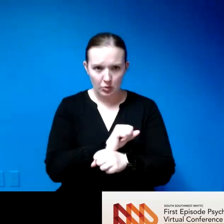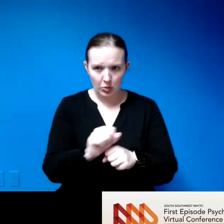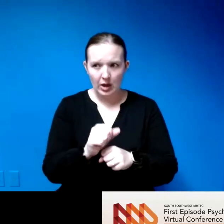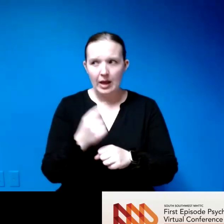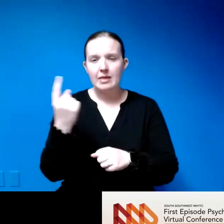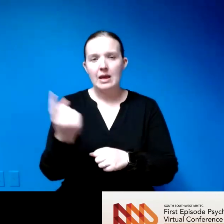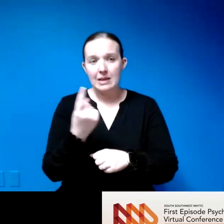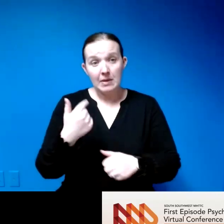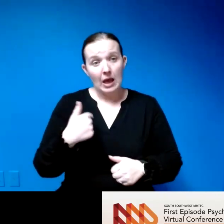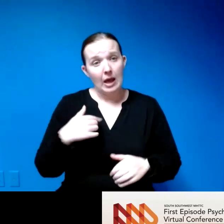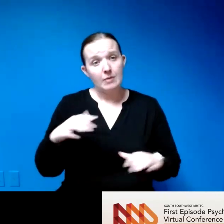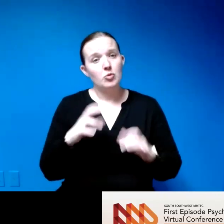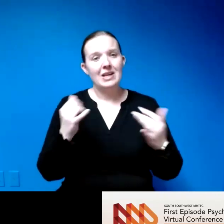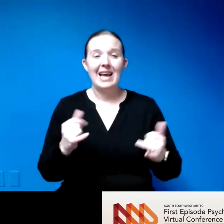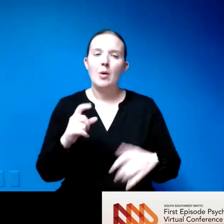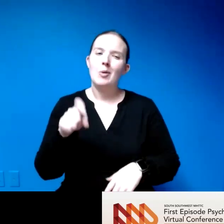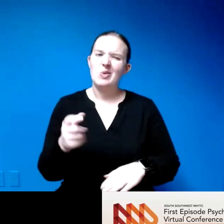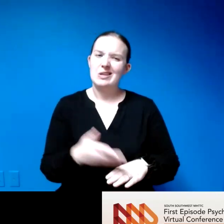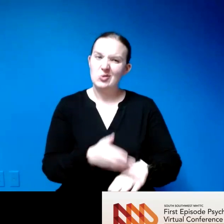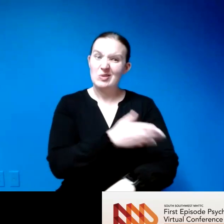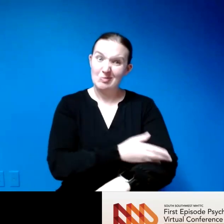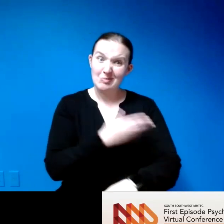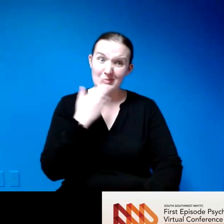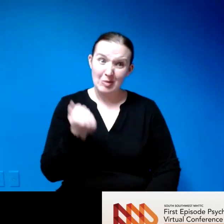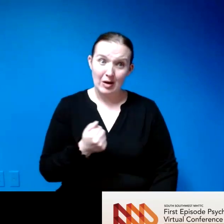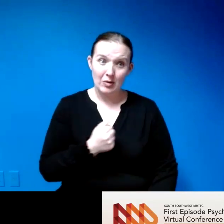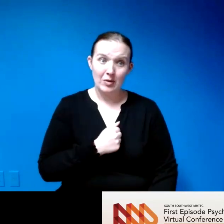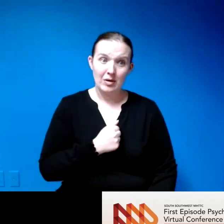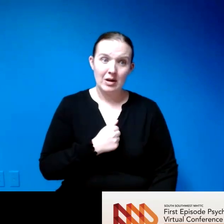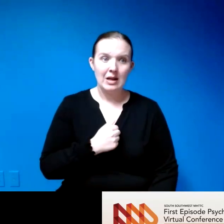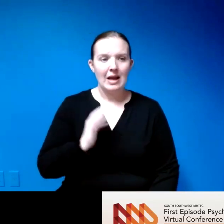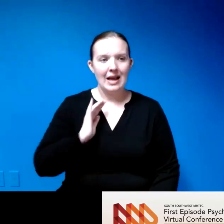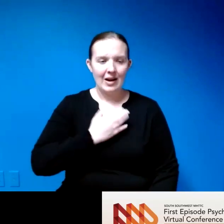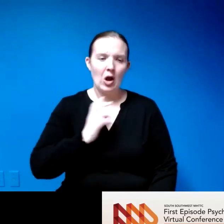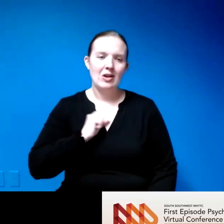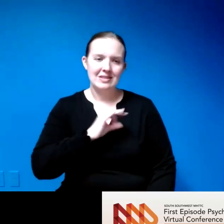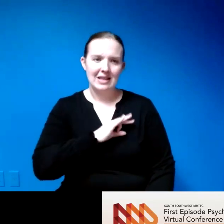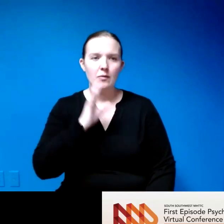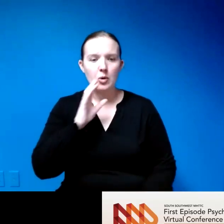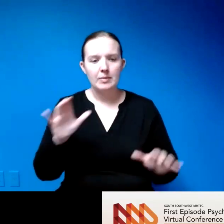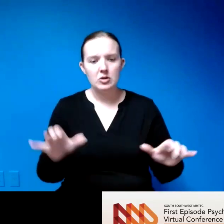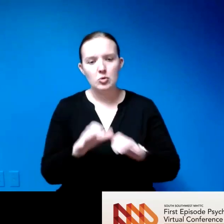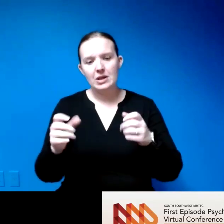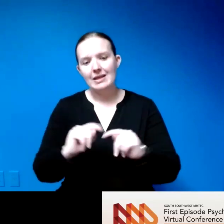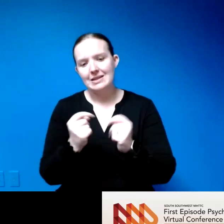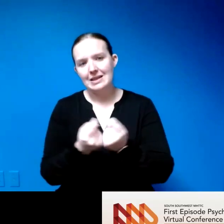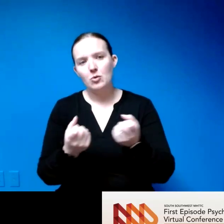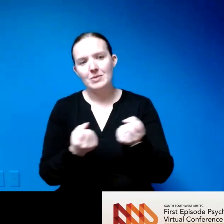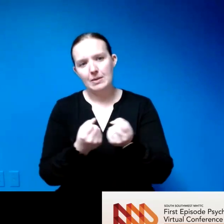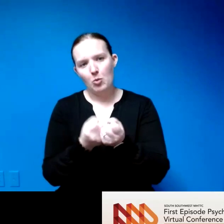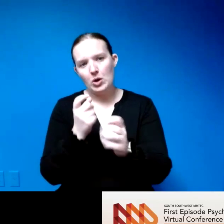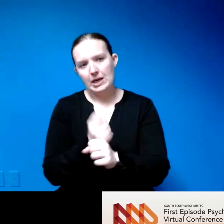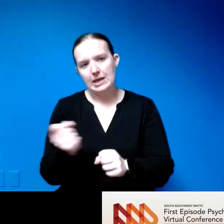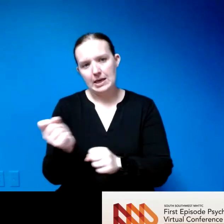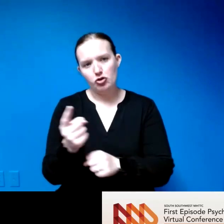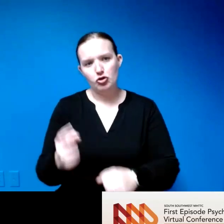are doing now, but we need to do better. And that's part of what our postdoc is going to be doing with support from the team next year.